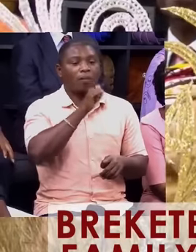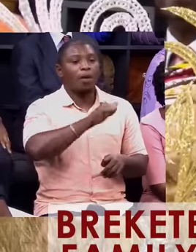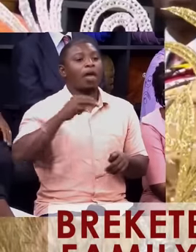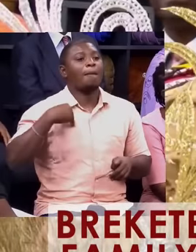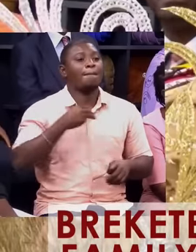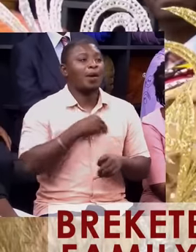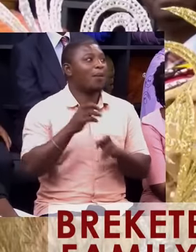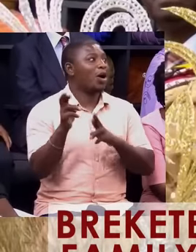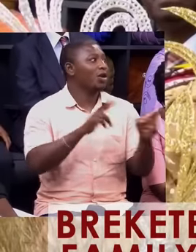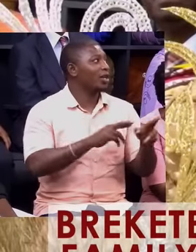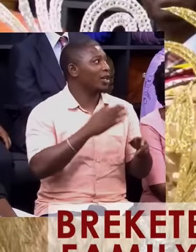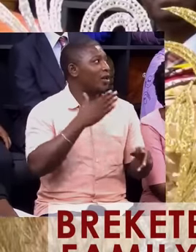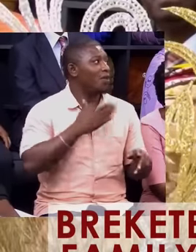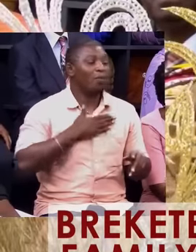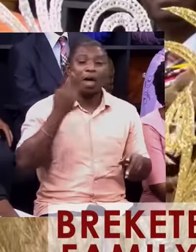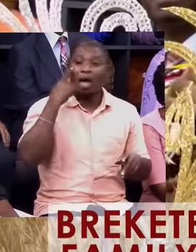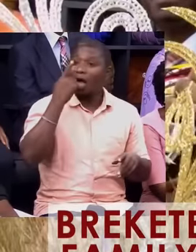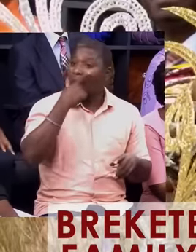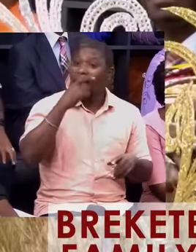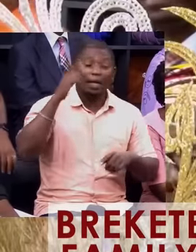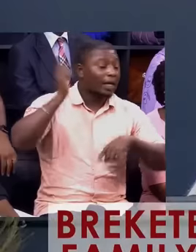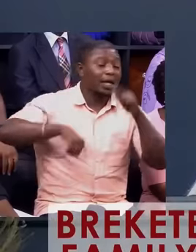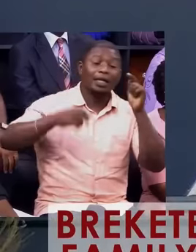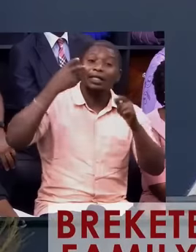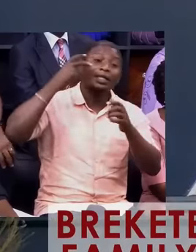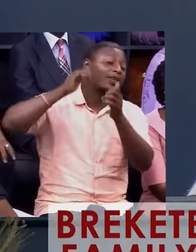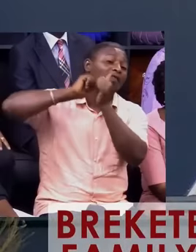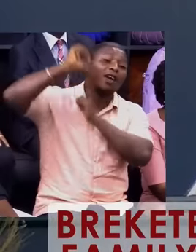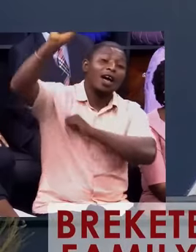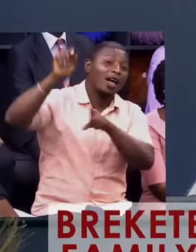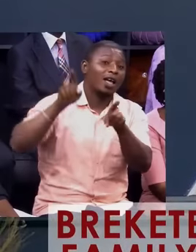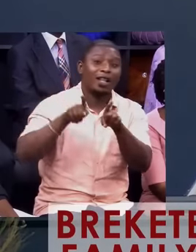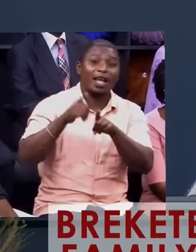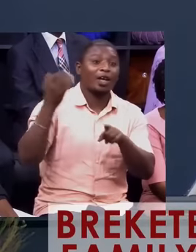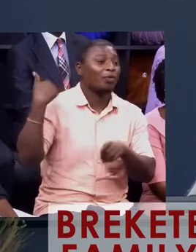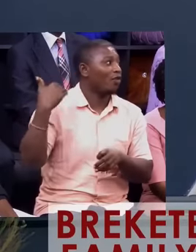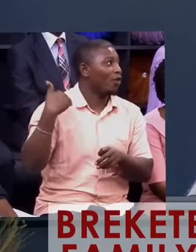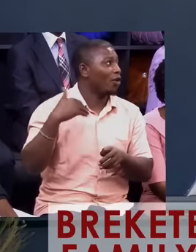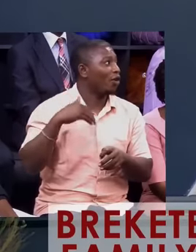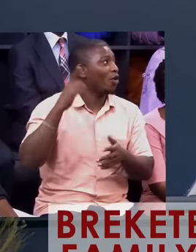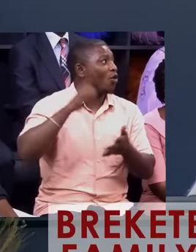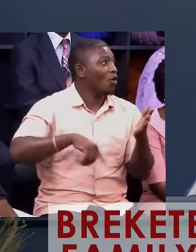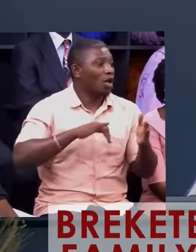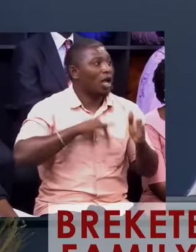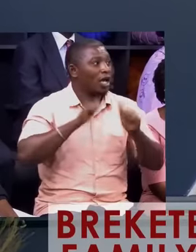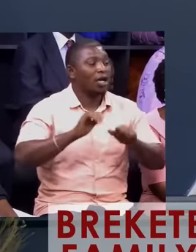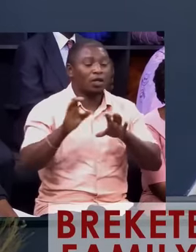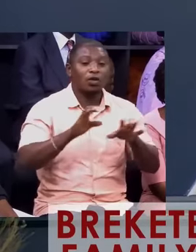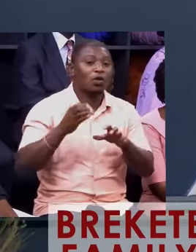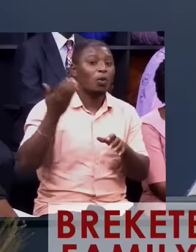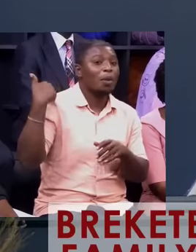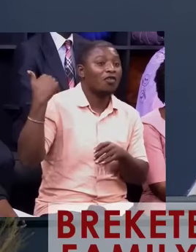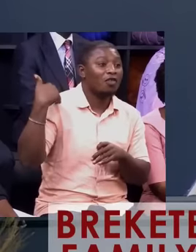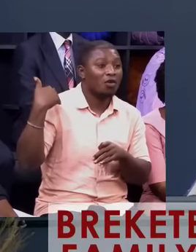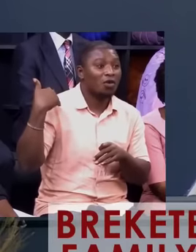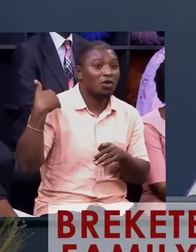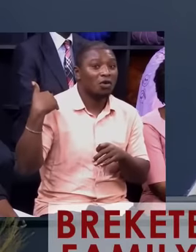already my I know they see like before what do